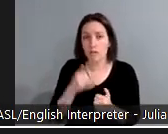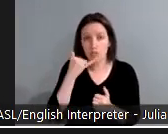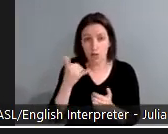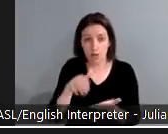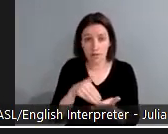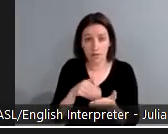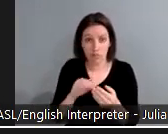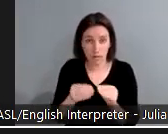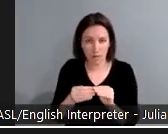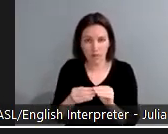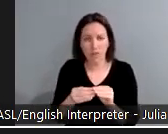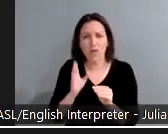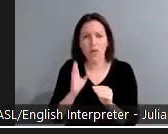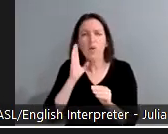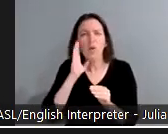contracts.